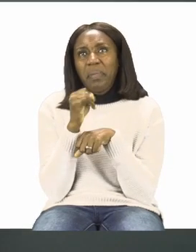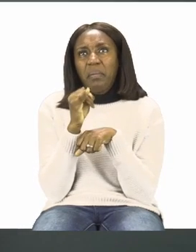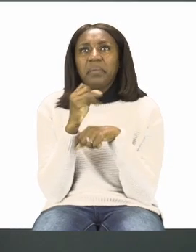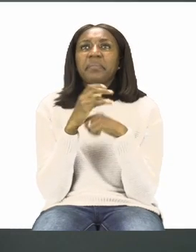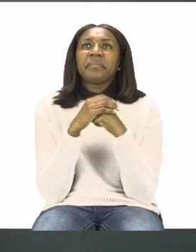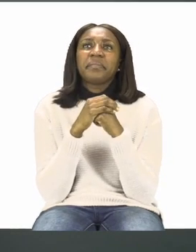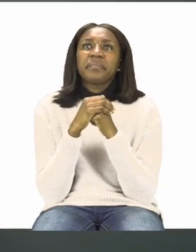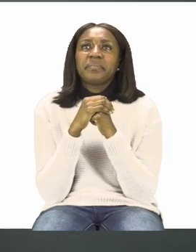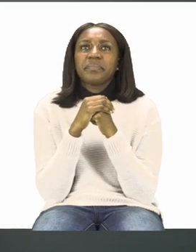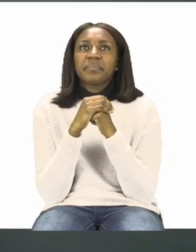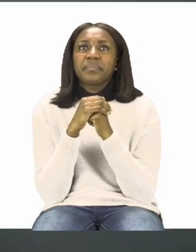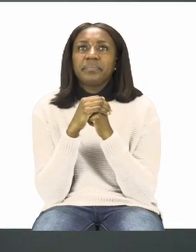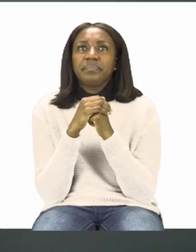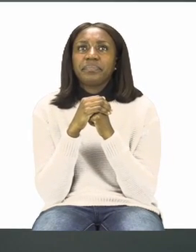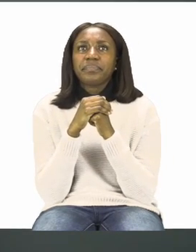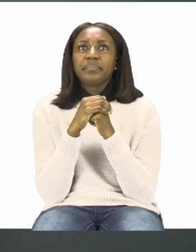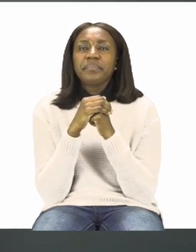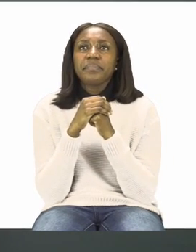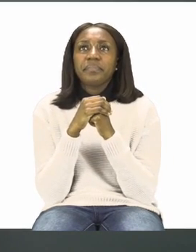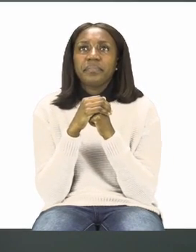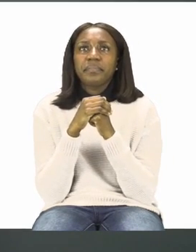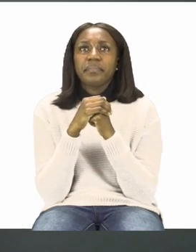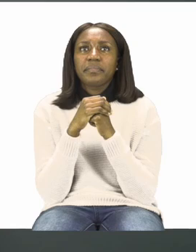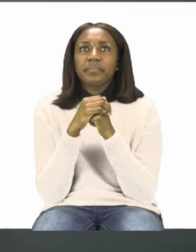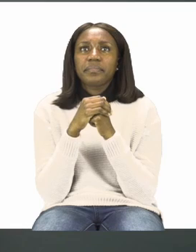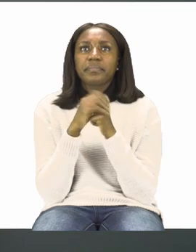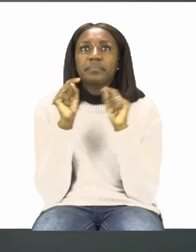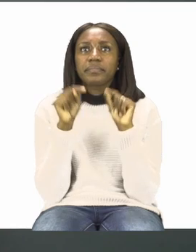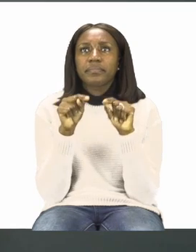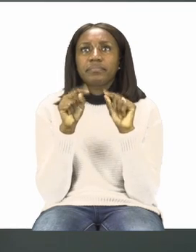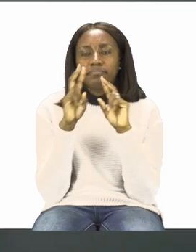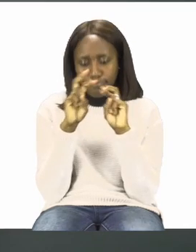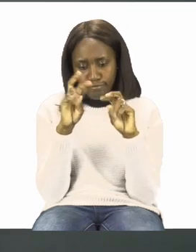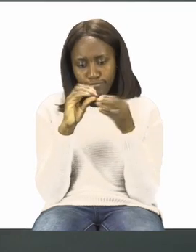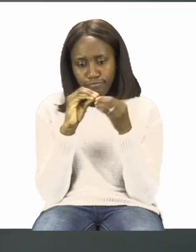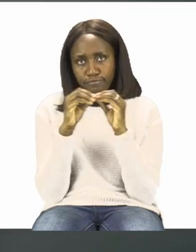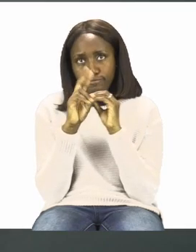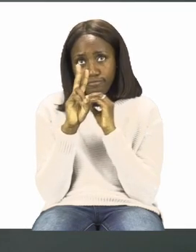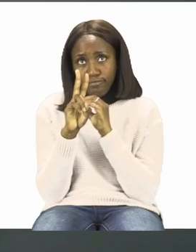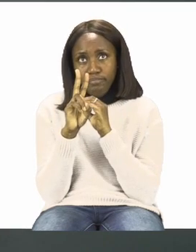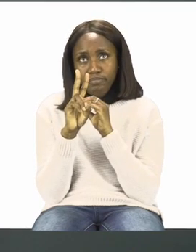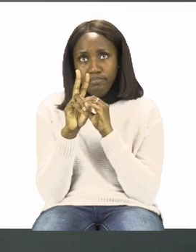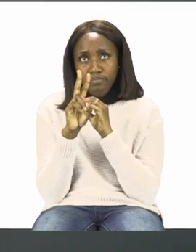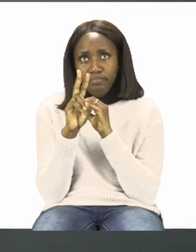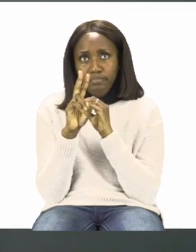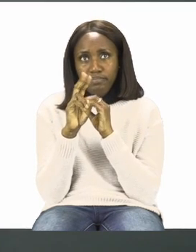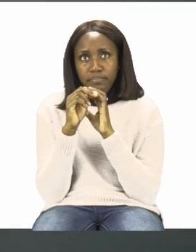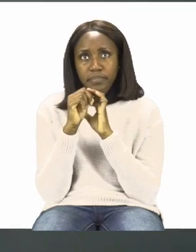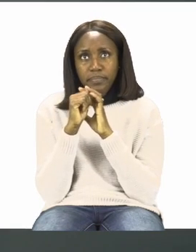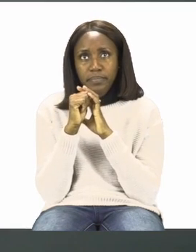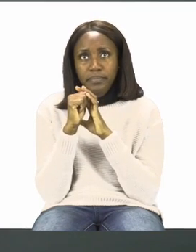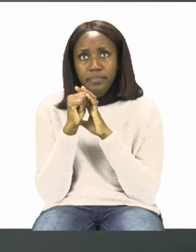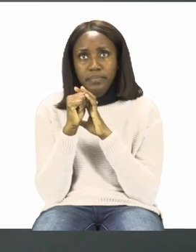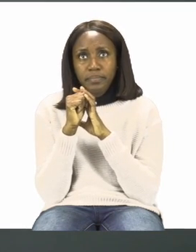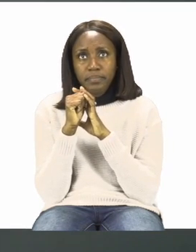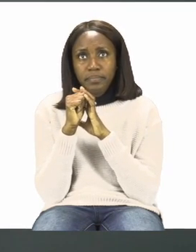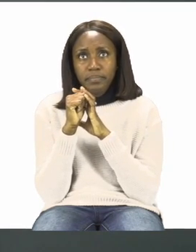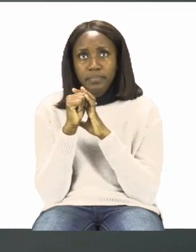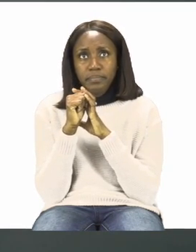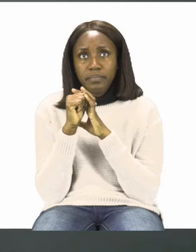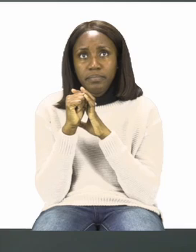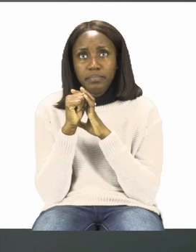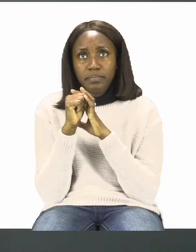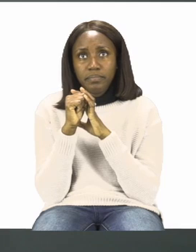Right, now we are going to look for number 2 on the bigger picture. Can you find